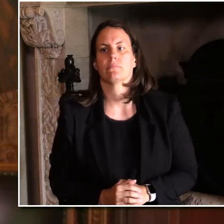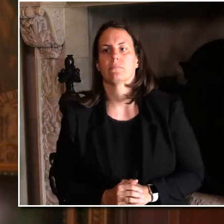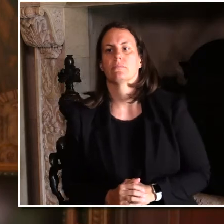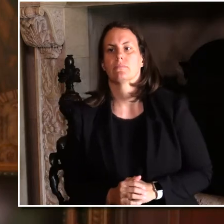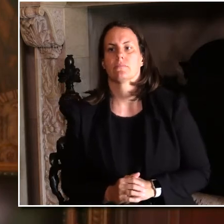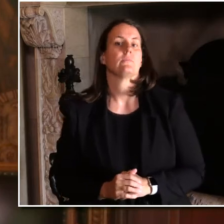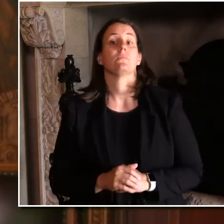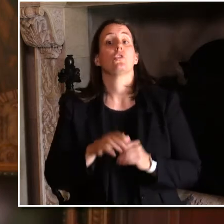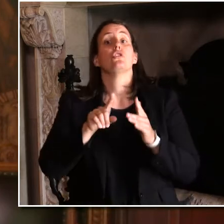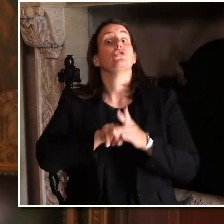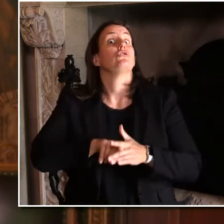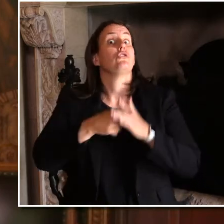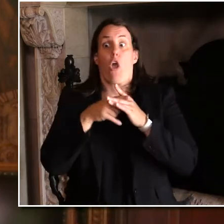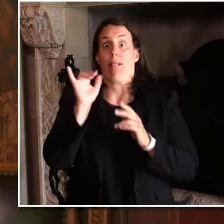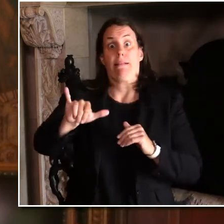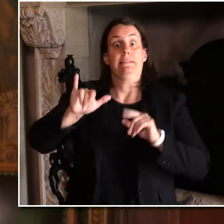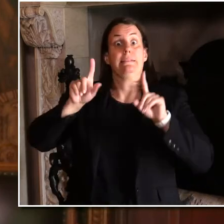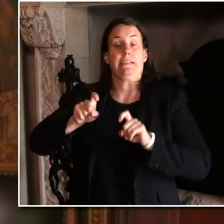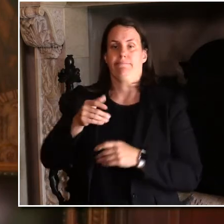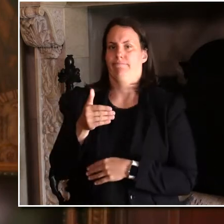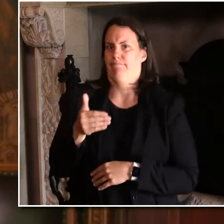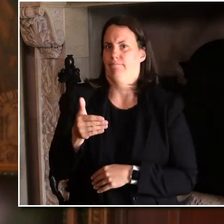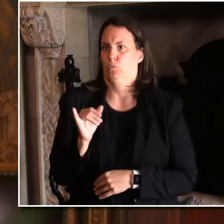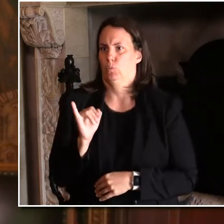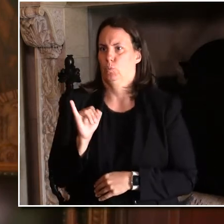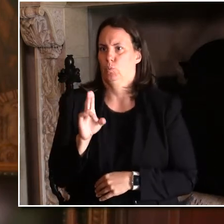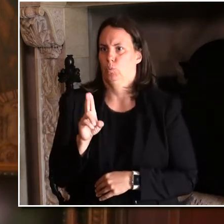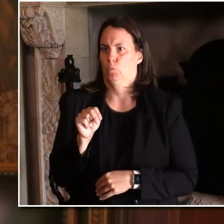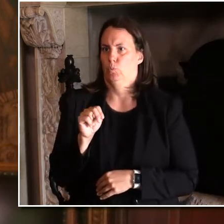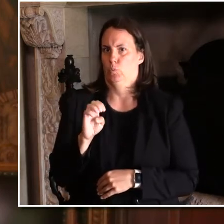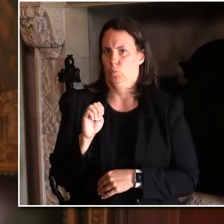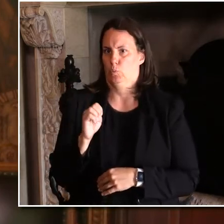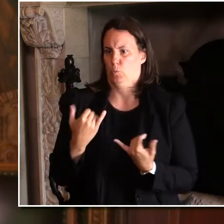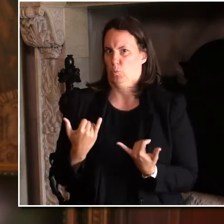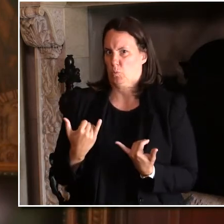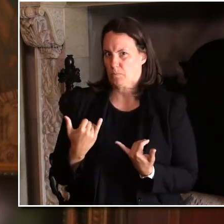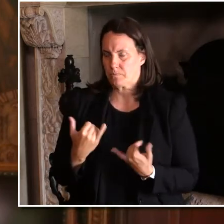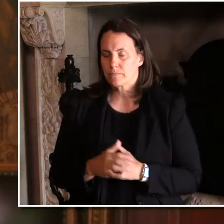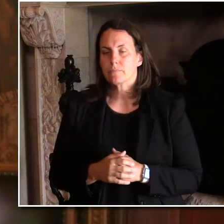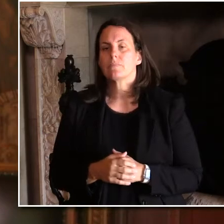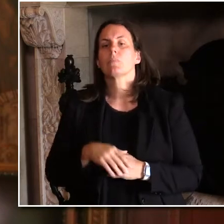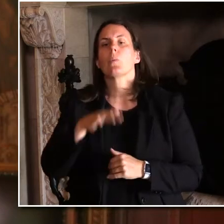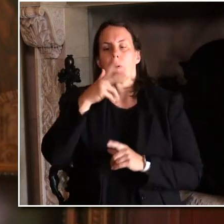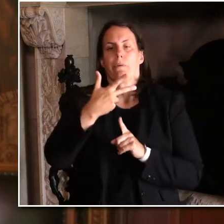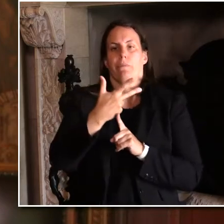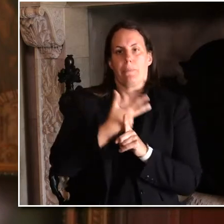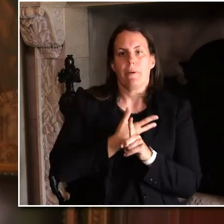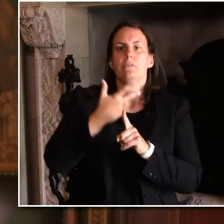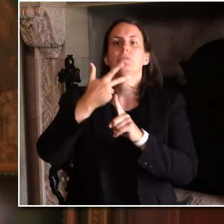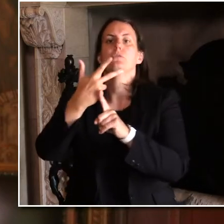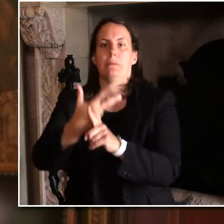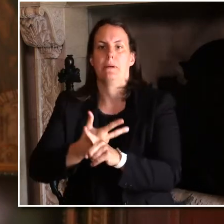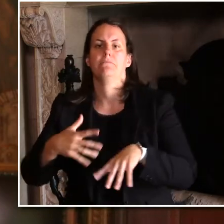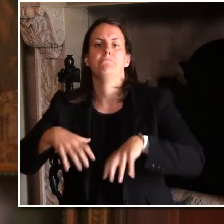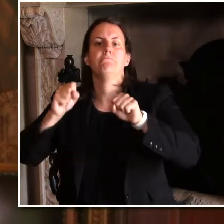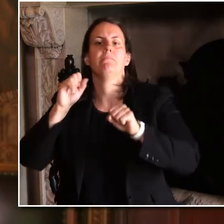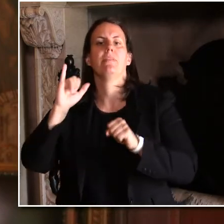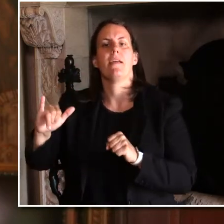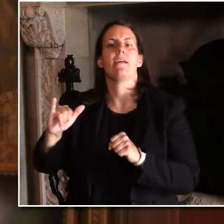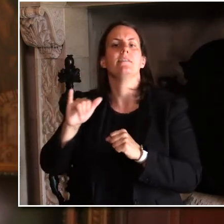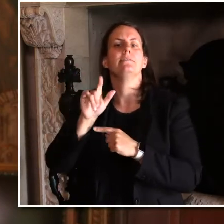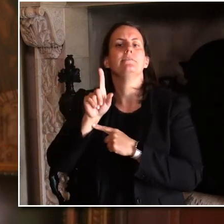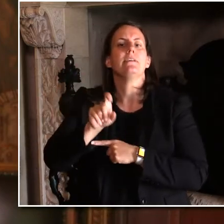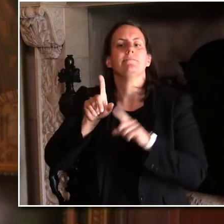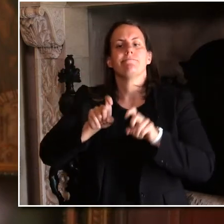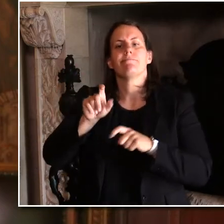subsequent waves for a year, every 3 to 4 months, to understand how has the epidemic changed over time.